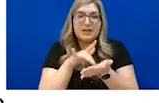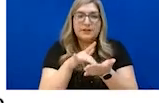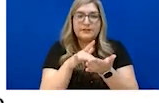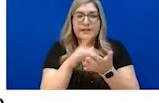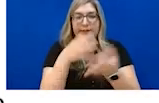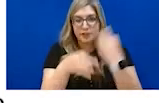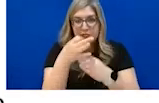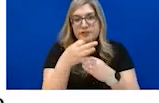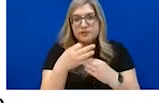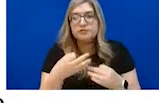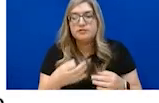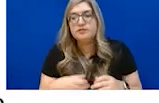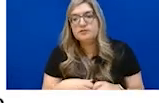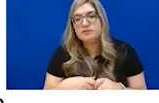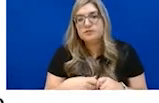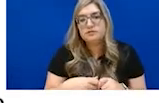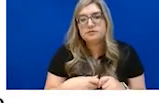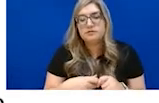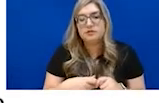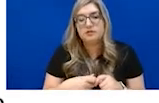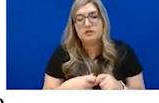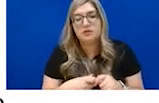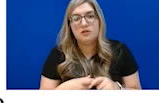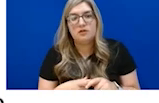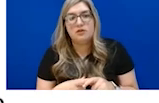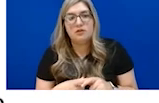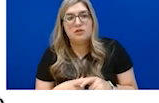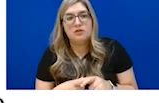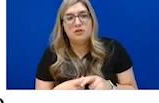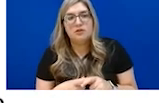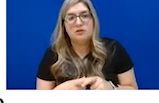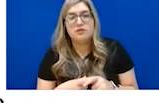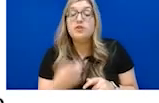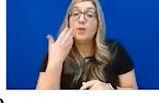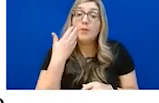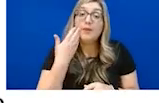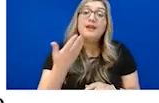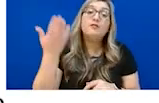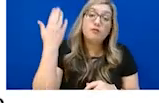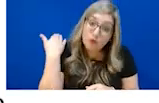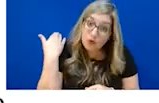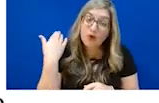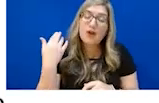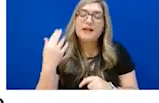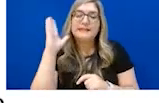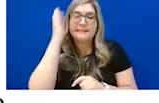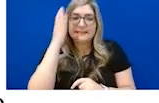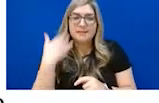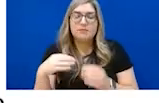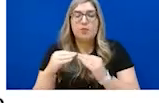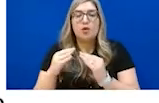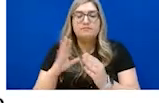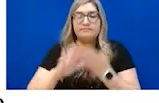a college-centered model, meaning that the colleges were really driving the exchange. And it was based on those